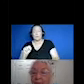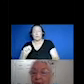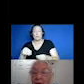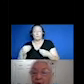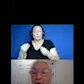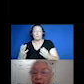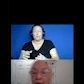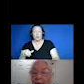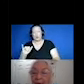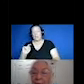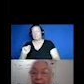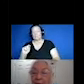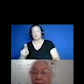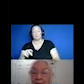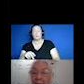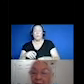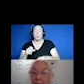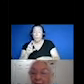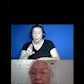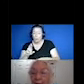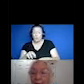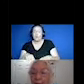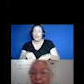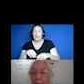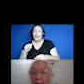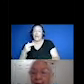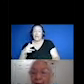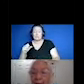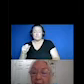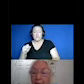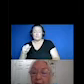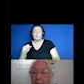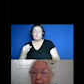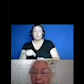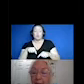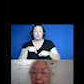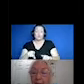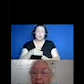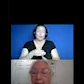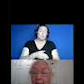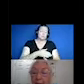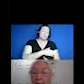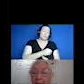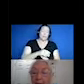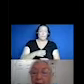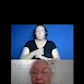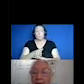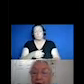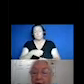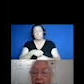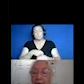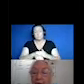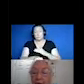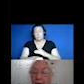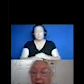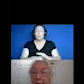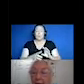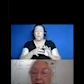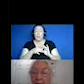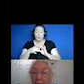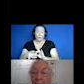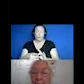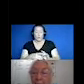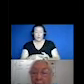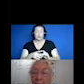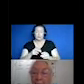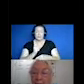ITU, or an access plan throughout prenatal and perinatal care. And that coordination of this care